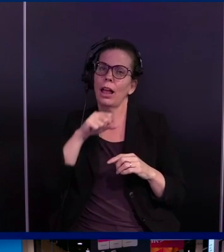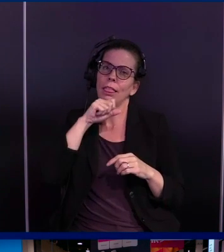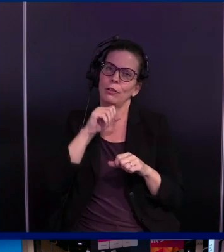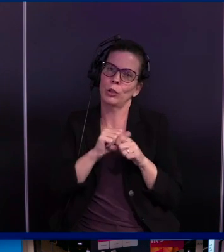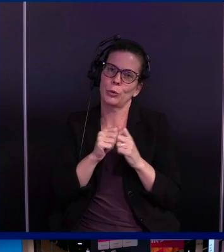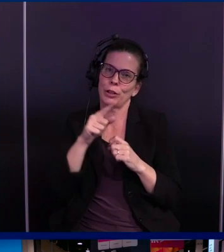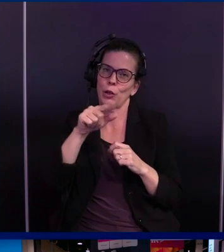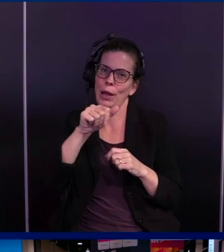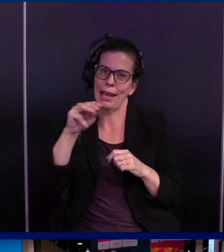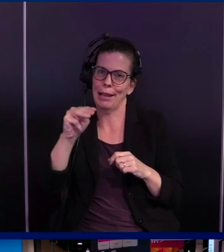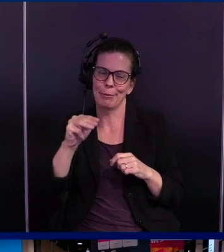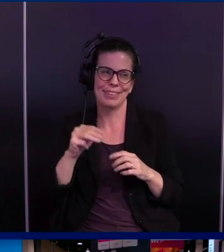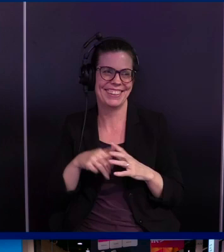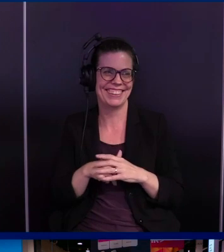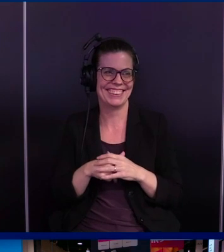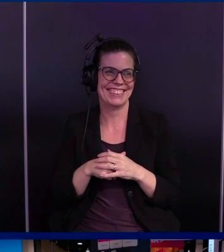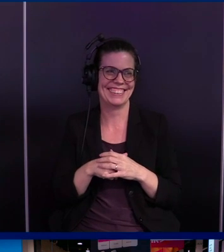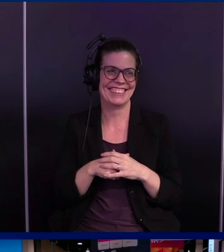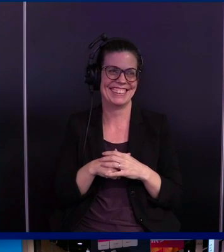AM.